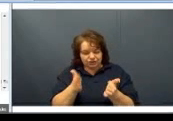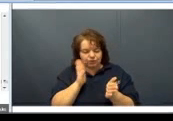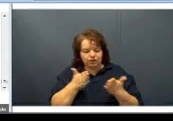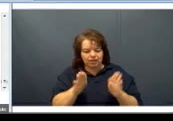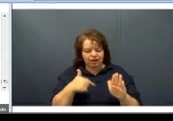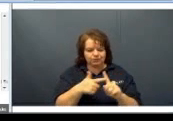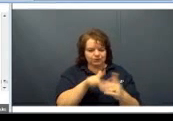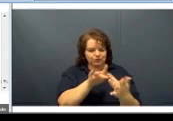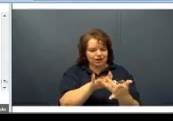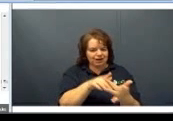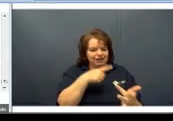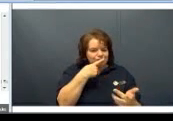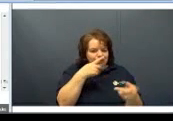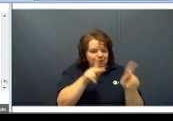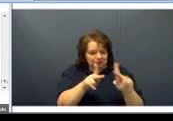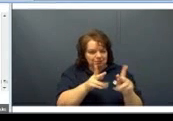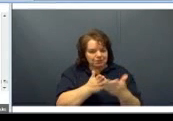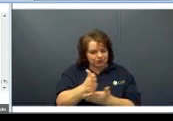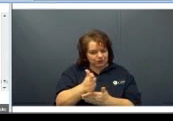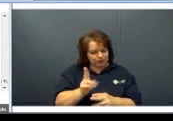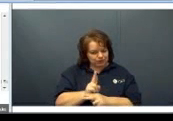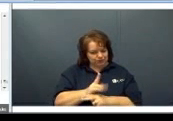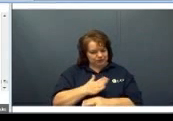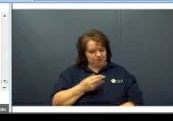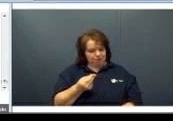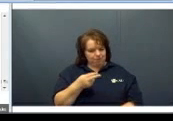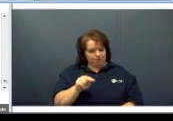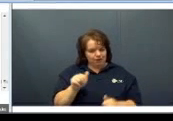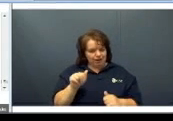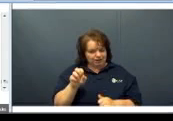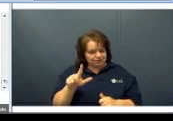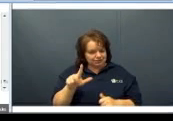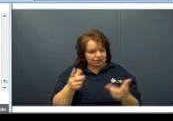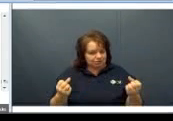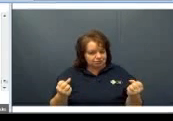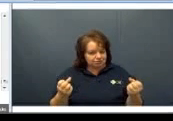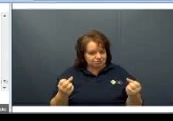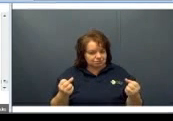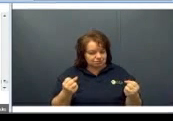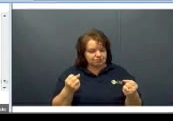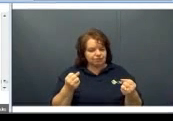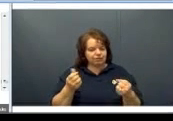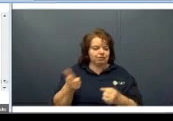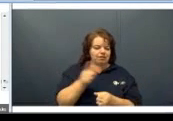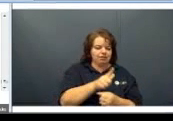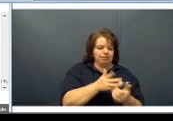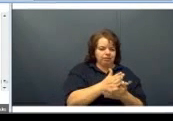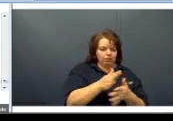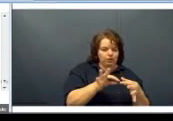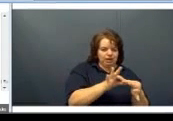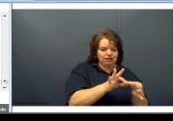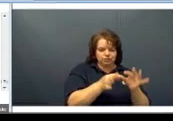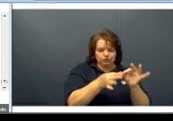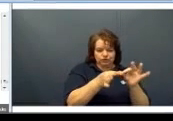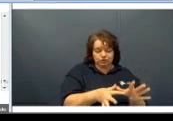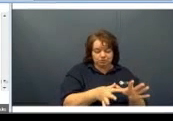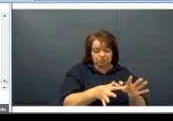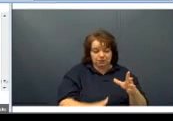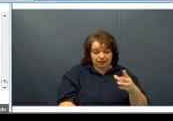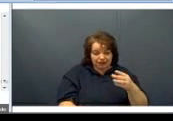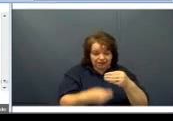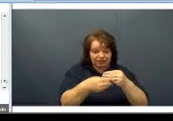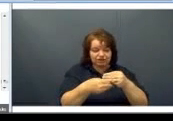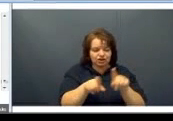service, which allows us to contact hearing people via a video service that uses an